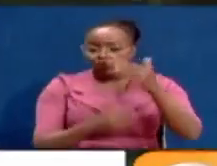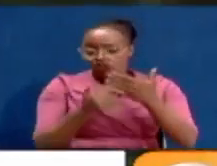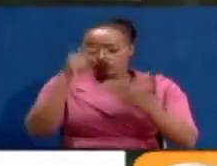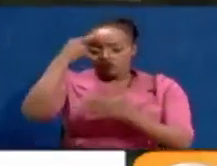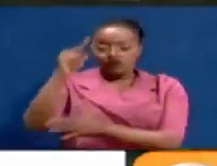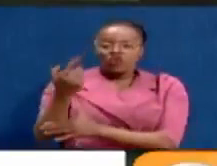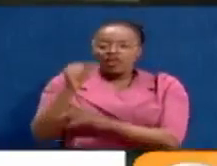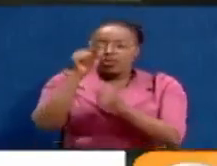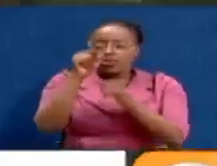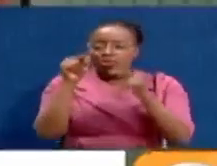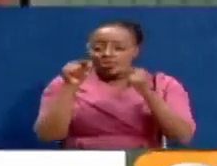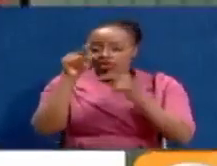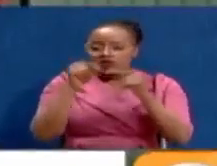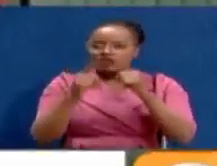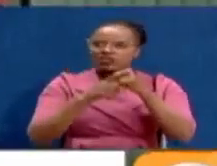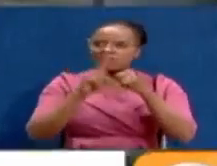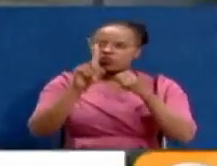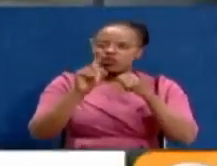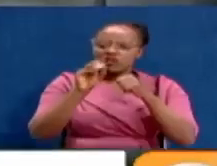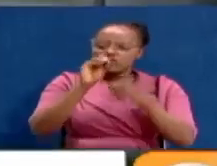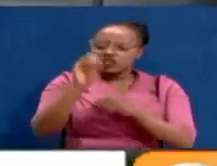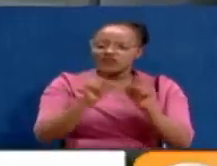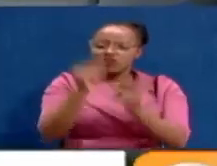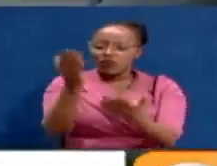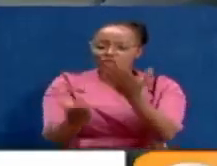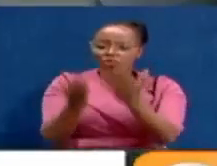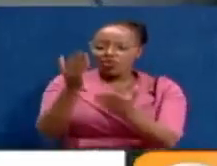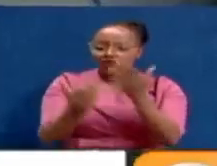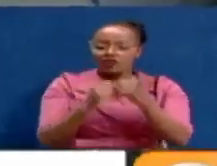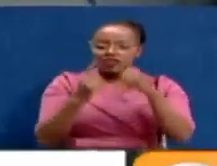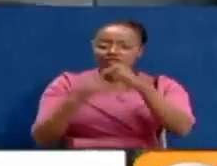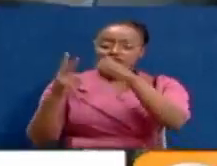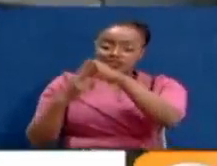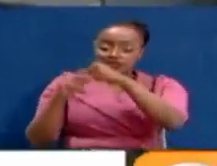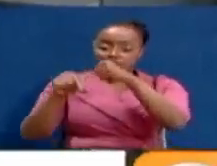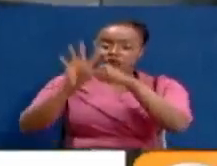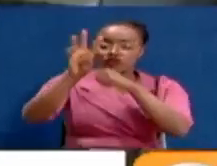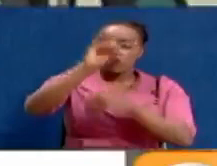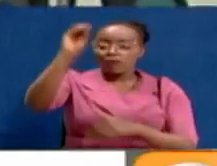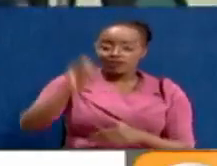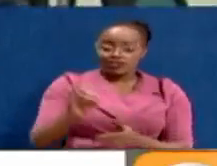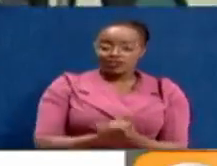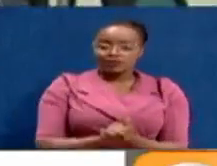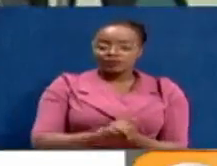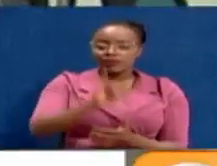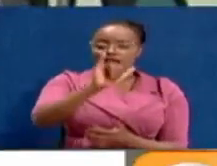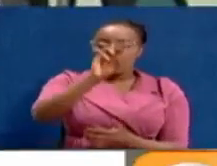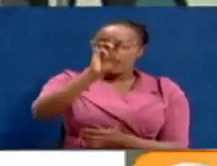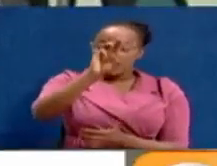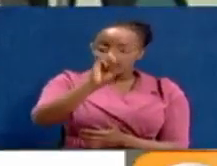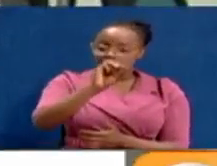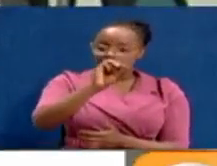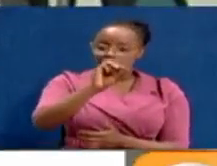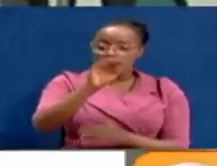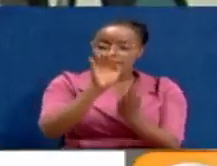cost-to-income ratio at 60.1%, compared to the industry average of 67.4%. I&M Bank was